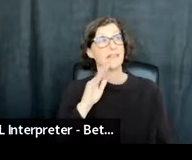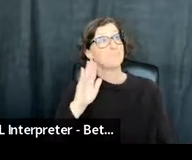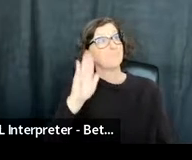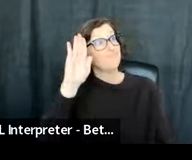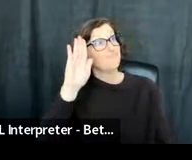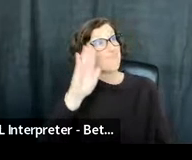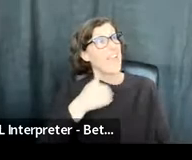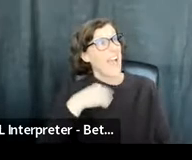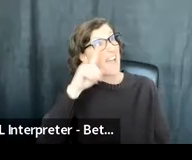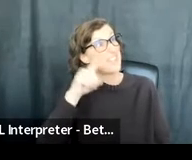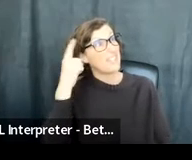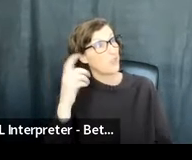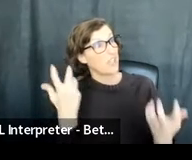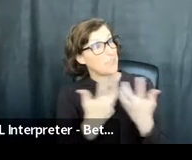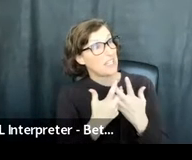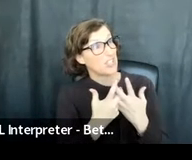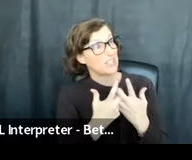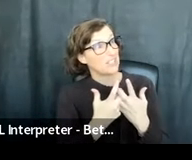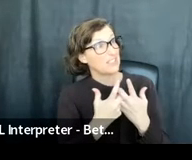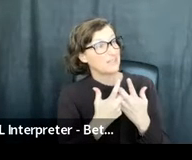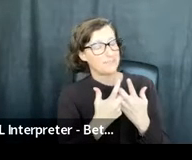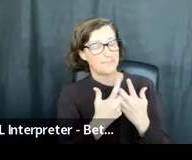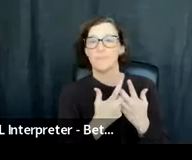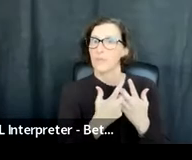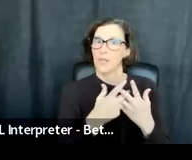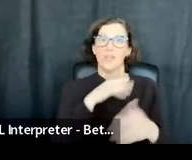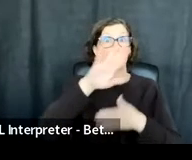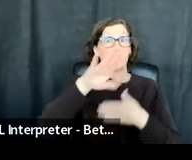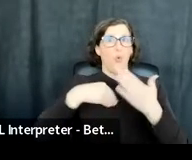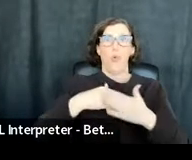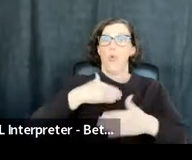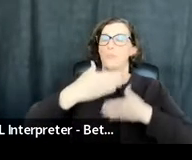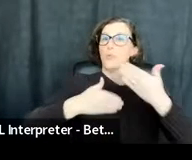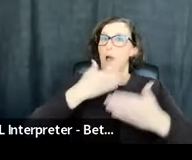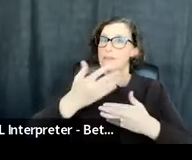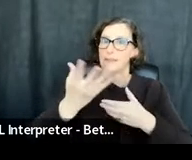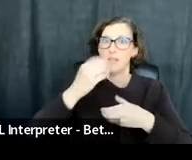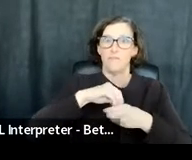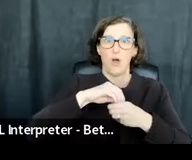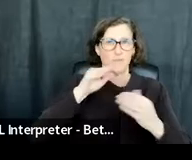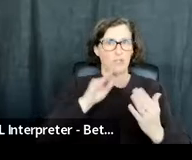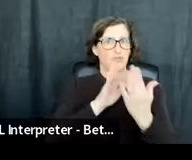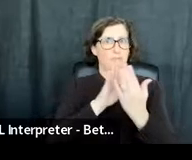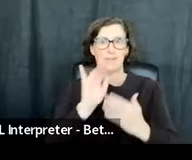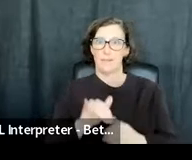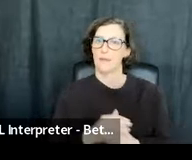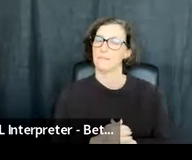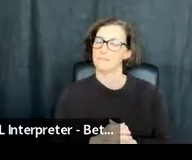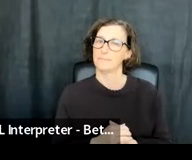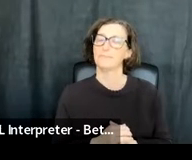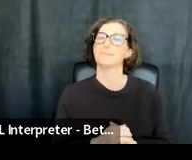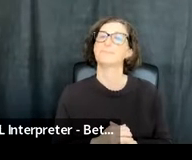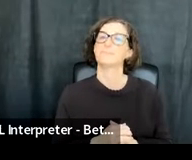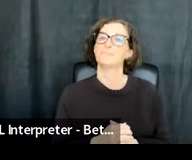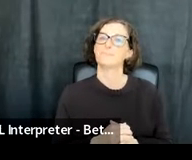have a need for an accommodation. There's this whole process that's involved. We're